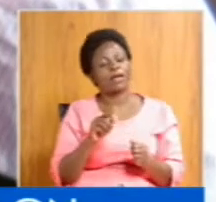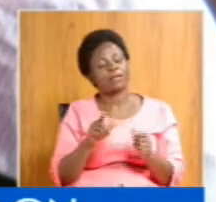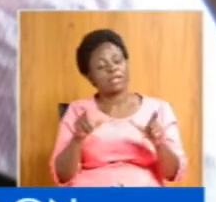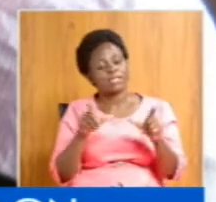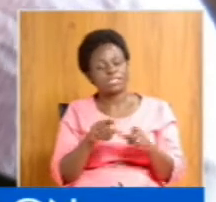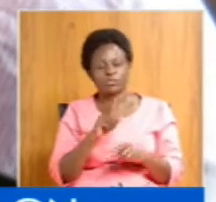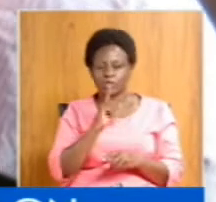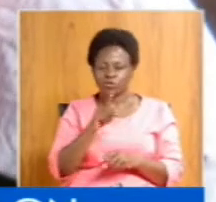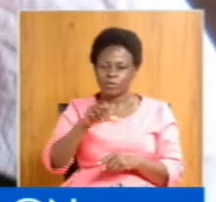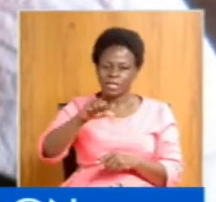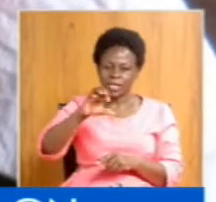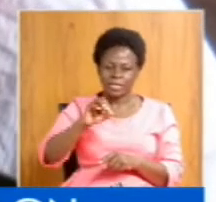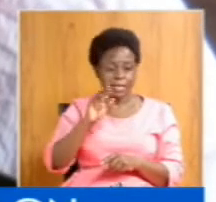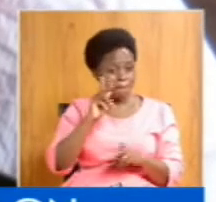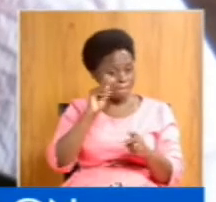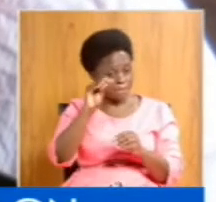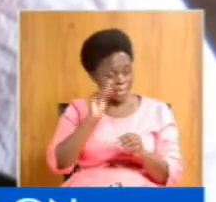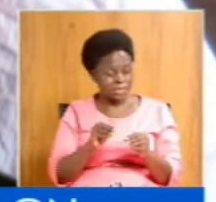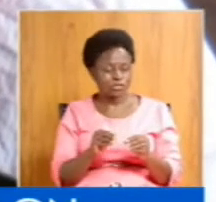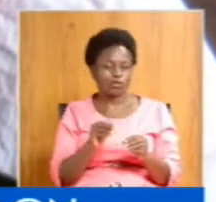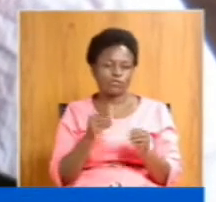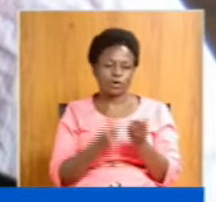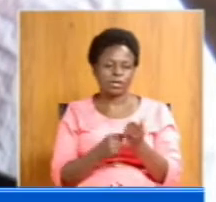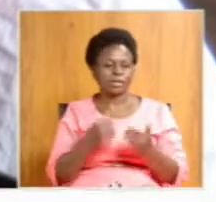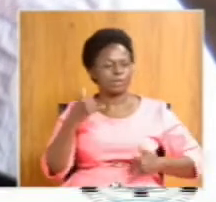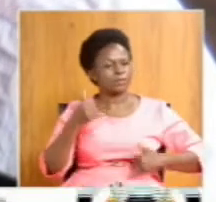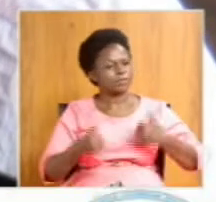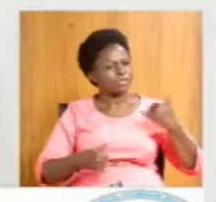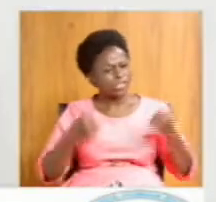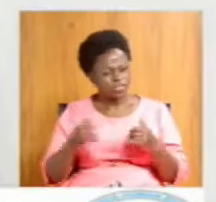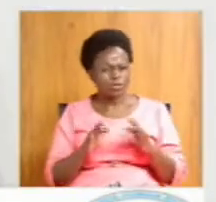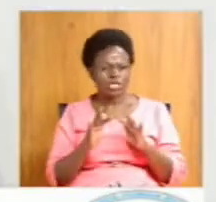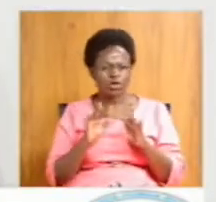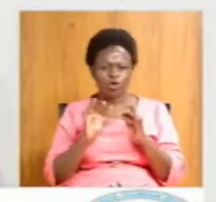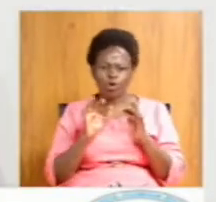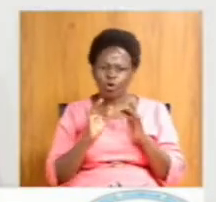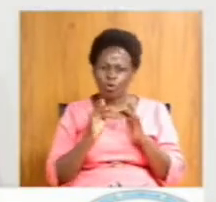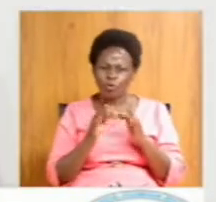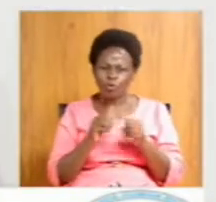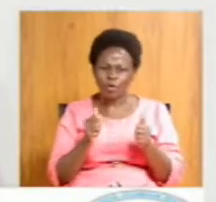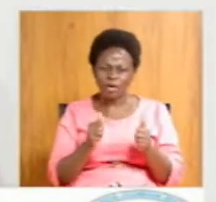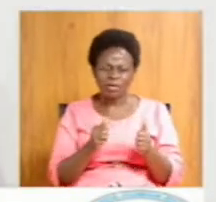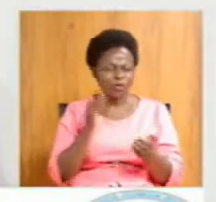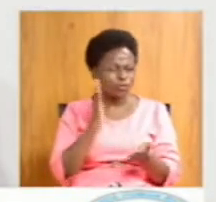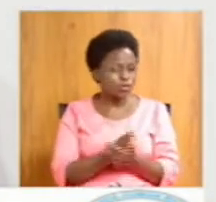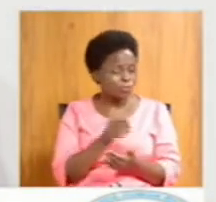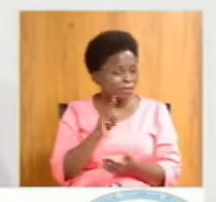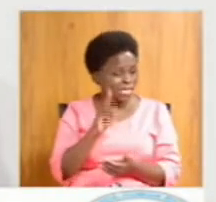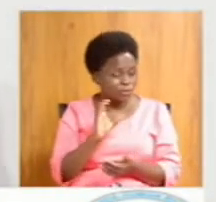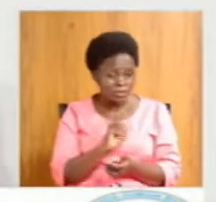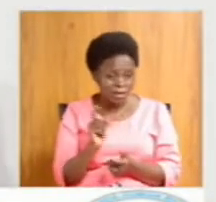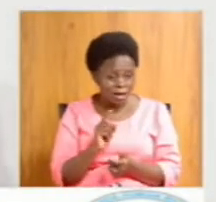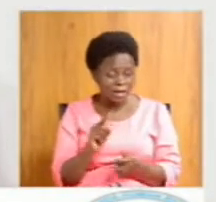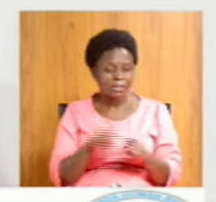ensure that at least 90 percent of Uganda enjoys seamless connectivity. UCC has not just stopped at that, we